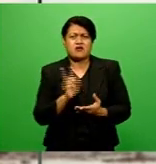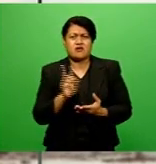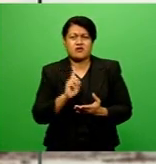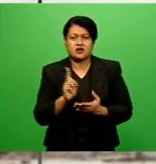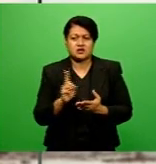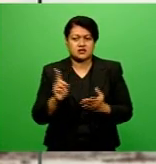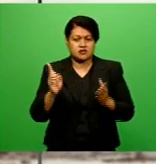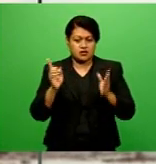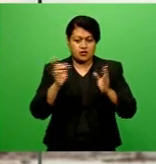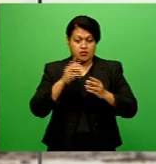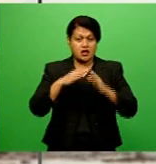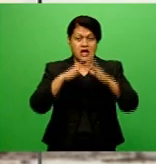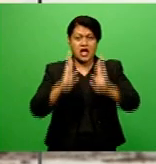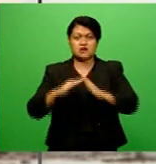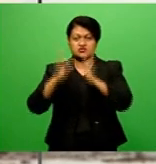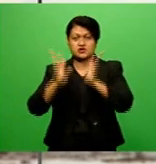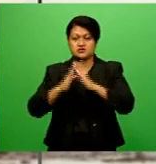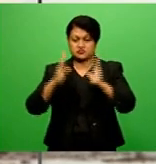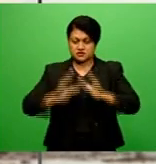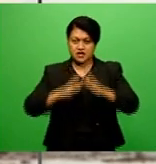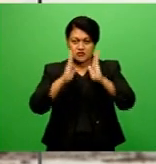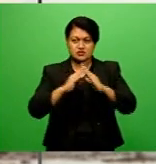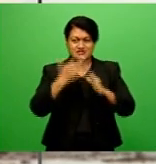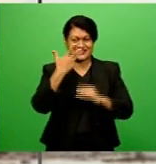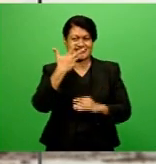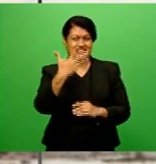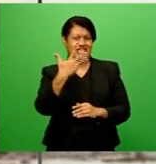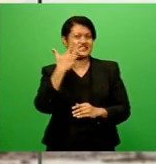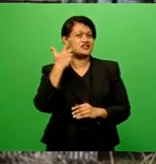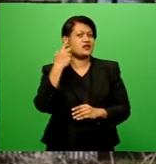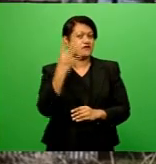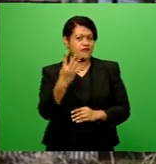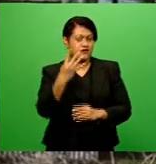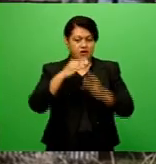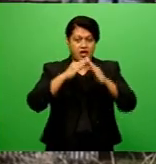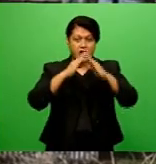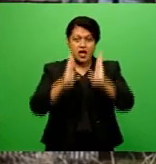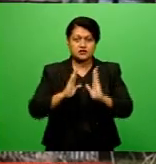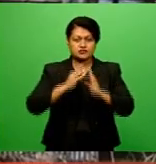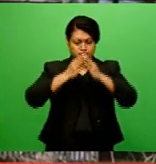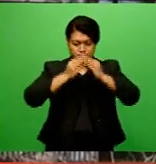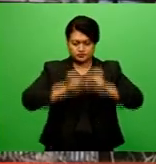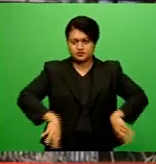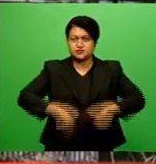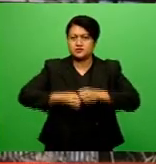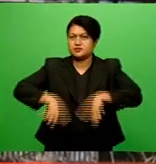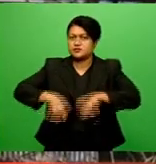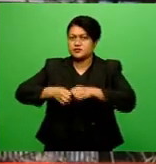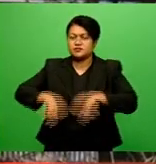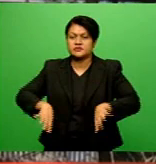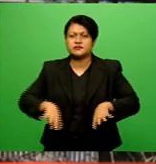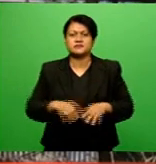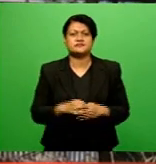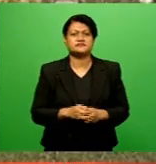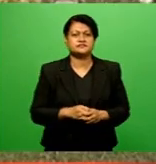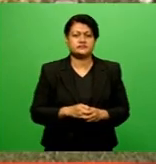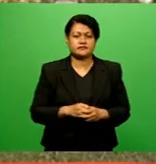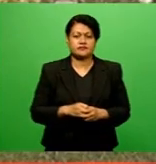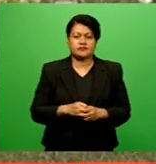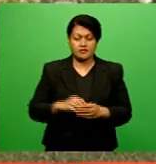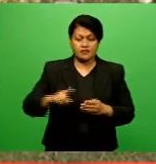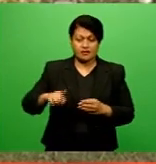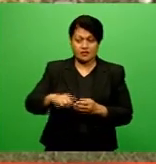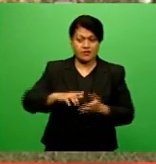about 94 houses. Josaina Nunga reports. This was the mess created by Tisiasa